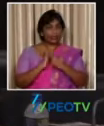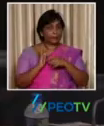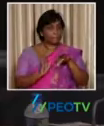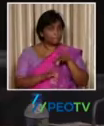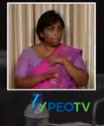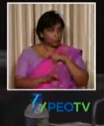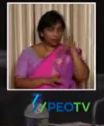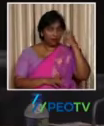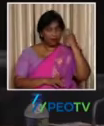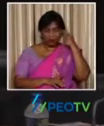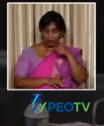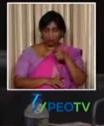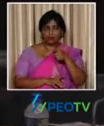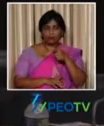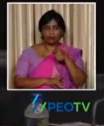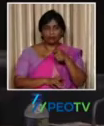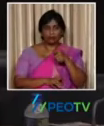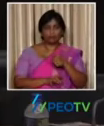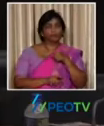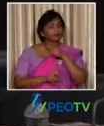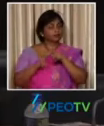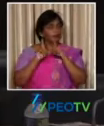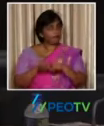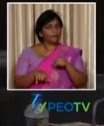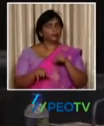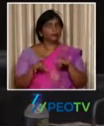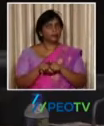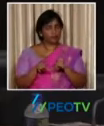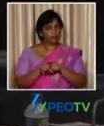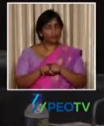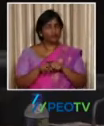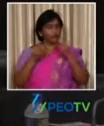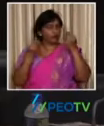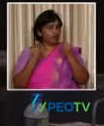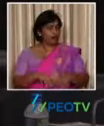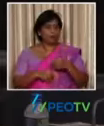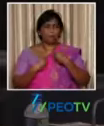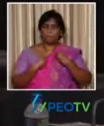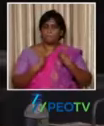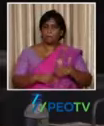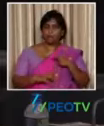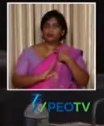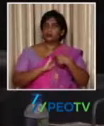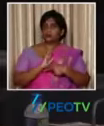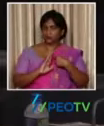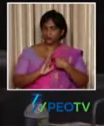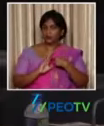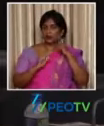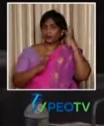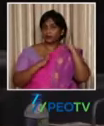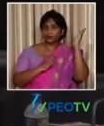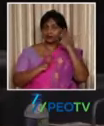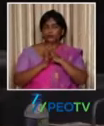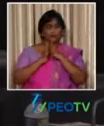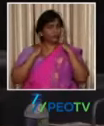an authoritarian regime can dictate terms to the largest technology company in the world,